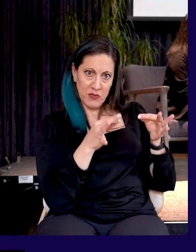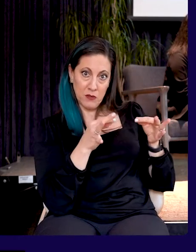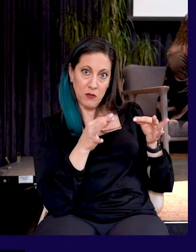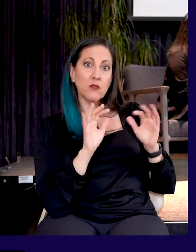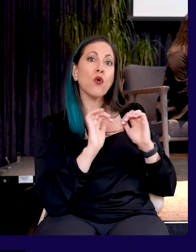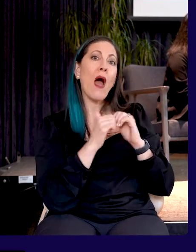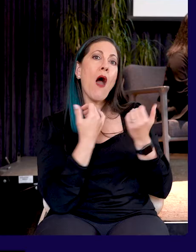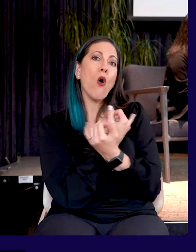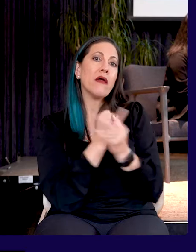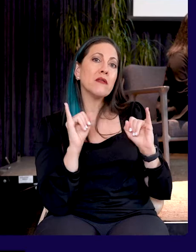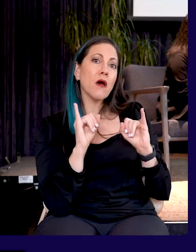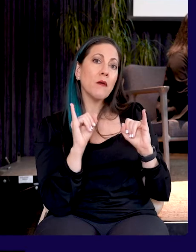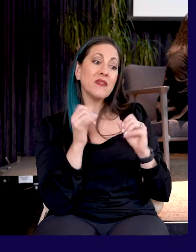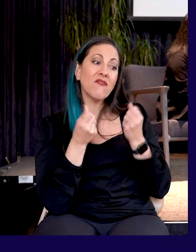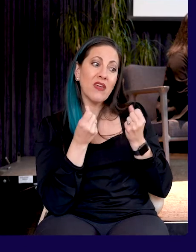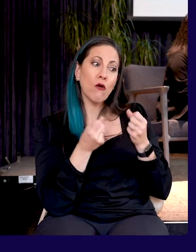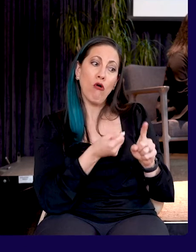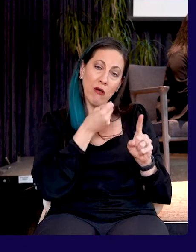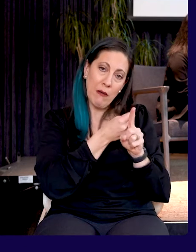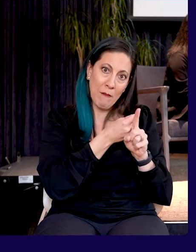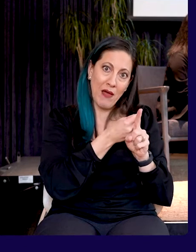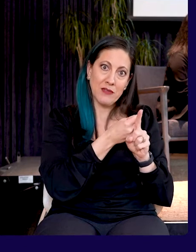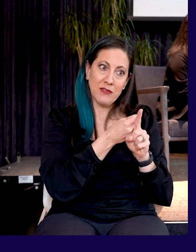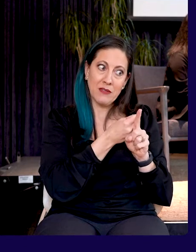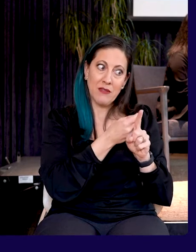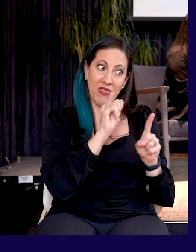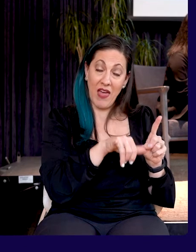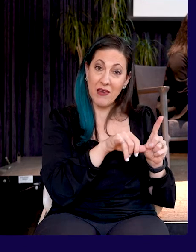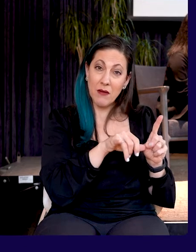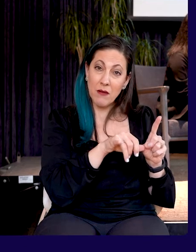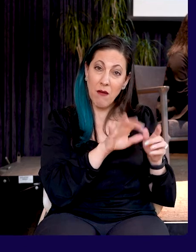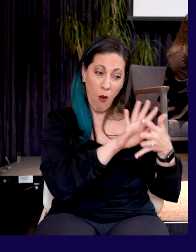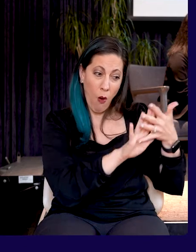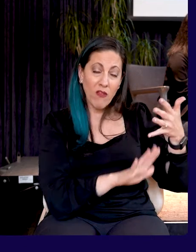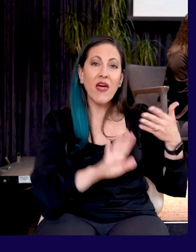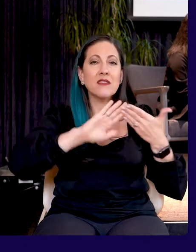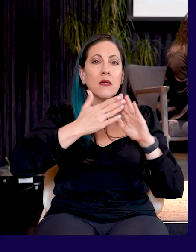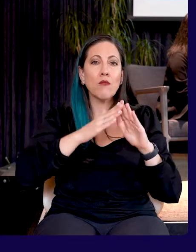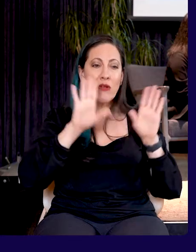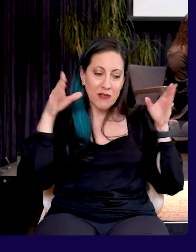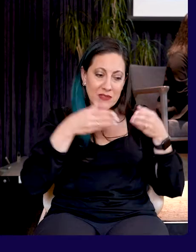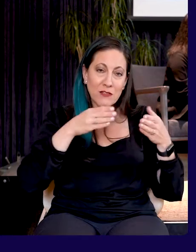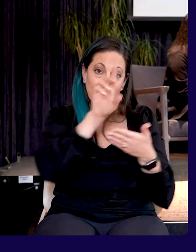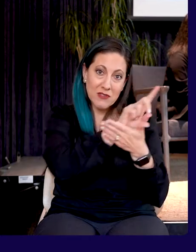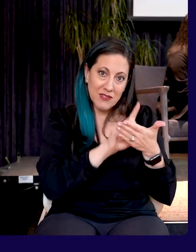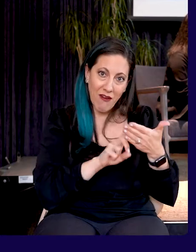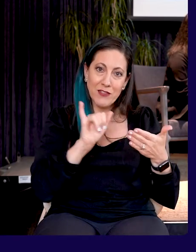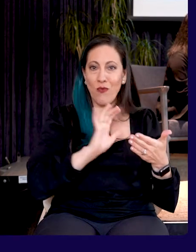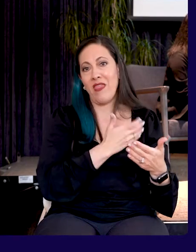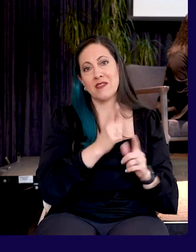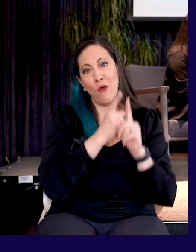and safety on the bus itself driving? But all those other things, that's human-centered design. So that's what we're going for on